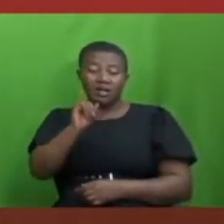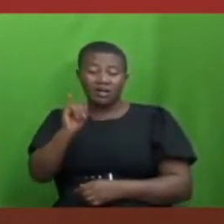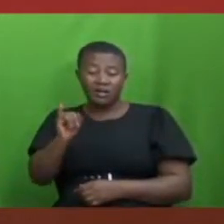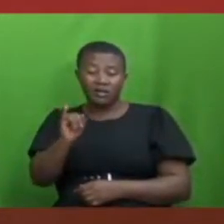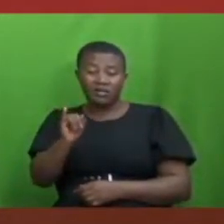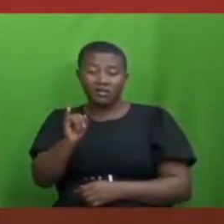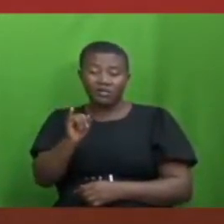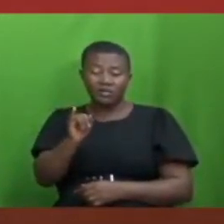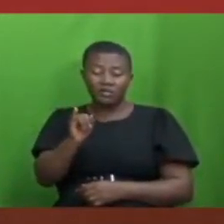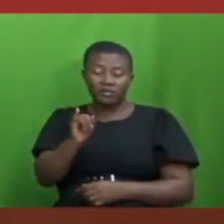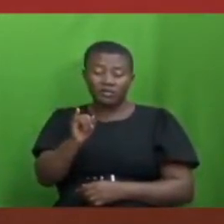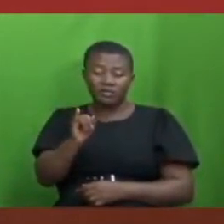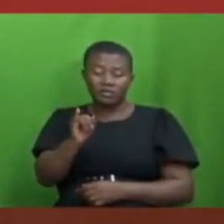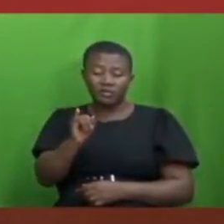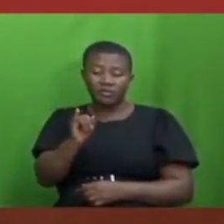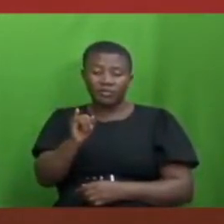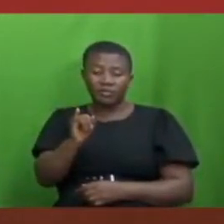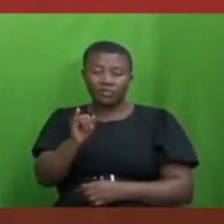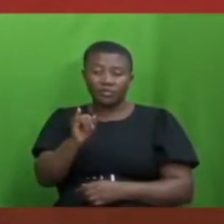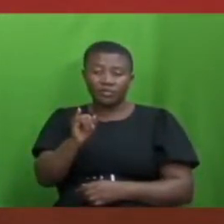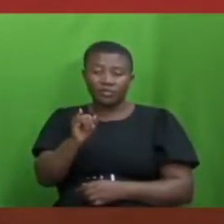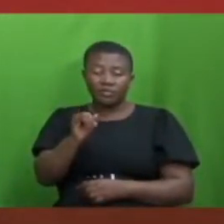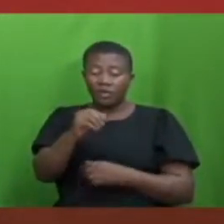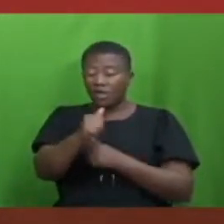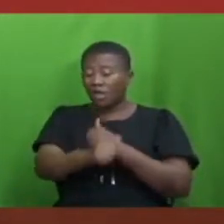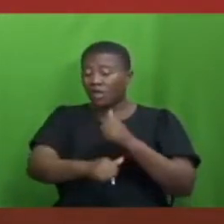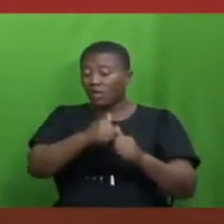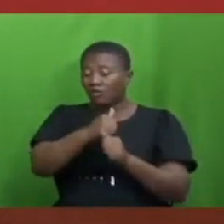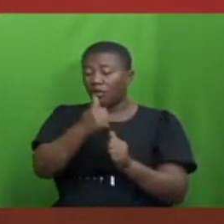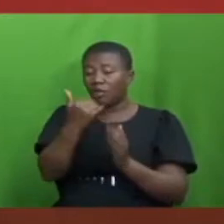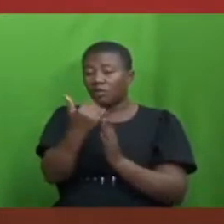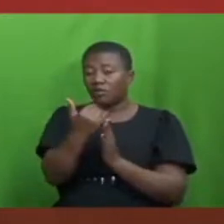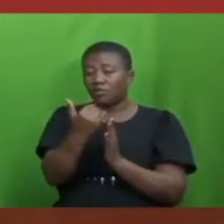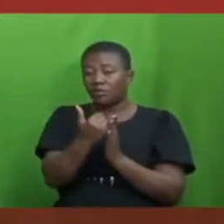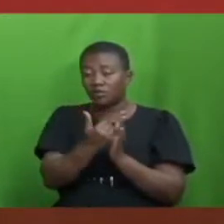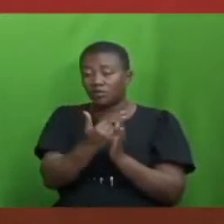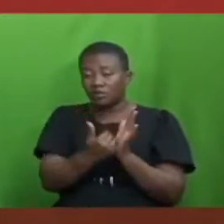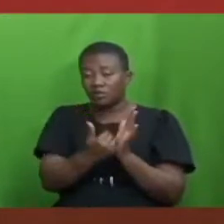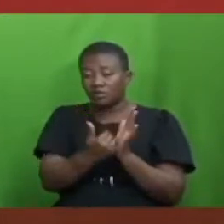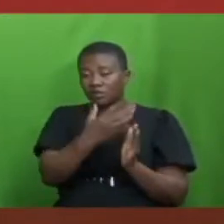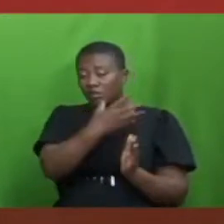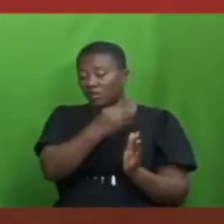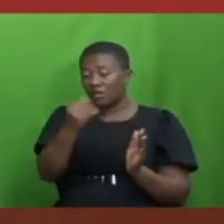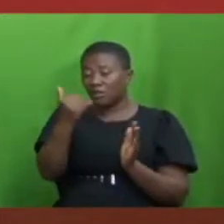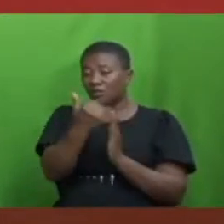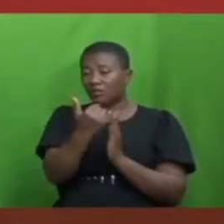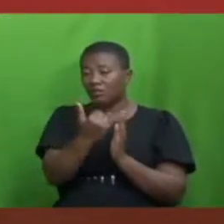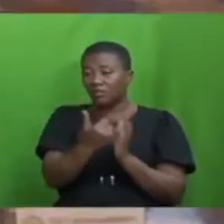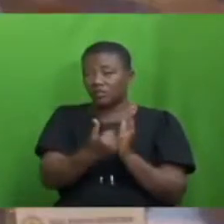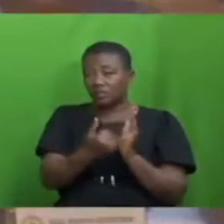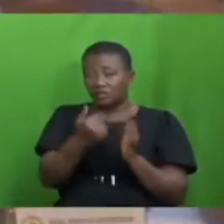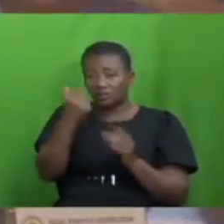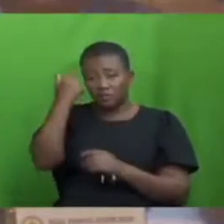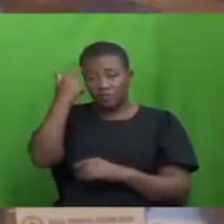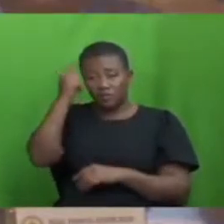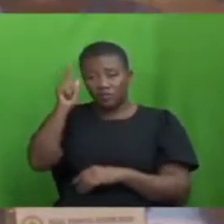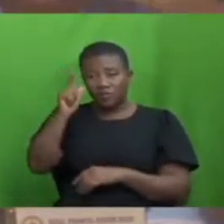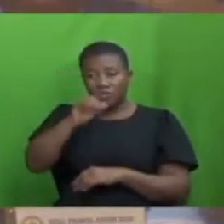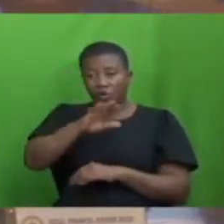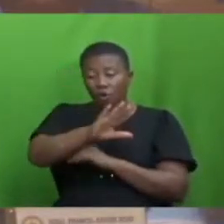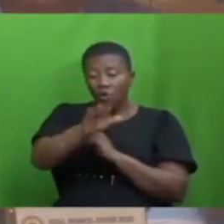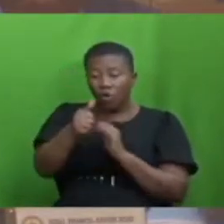an overview of the implementation of the annual budget and of the budgets of covered